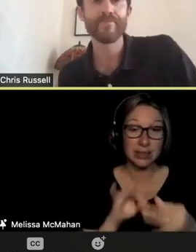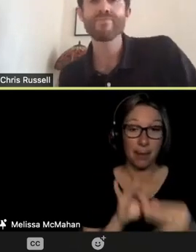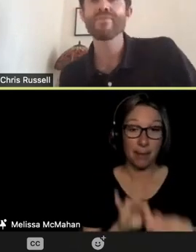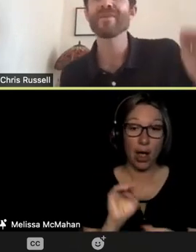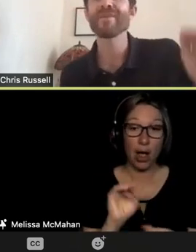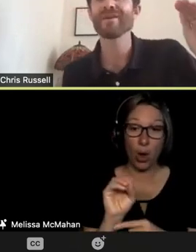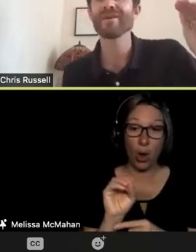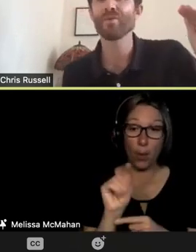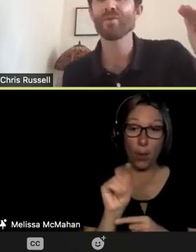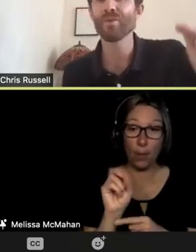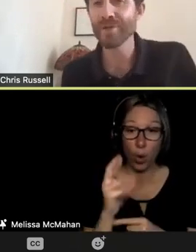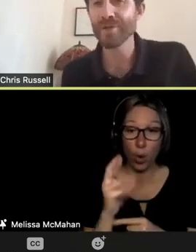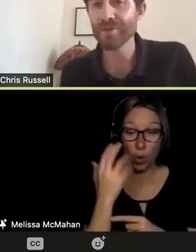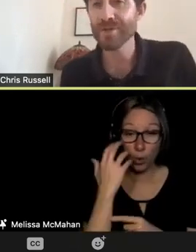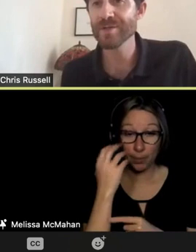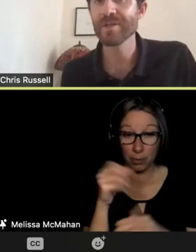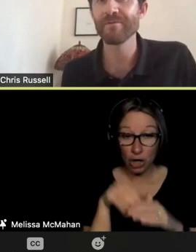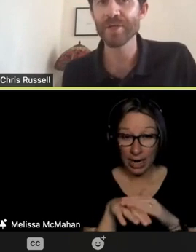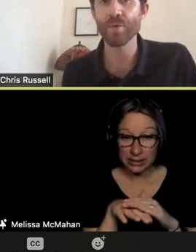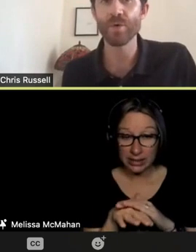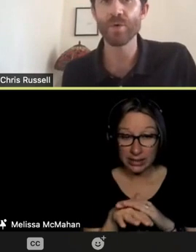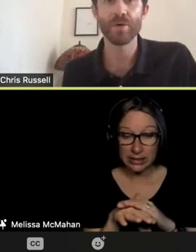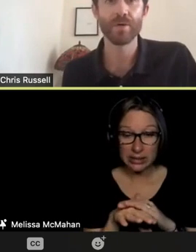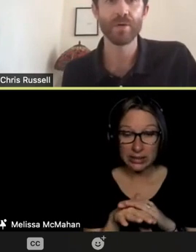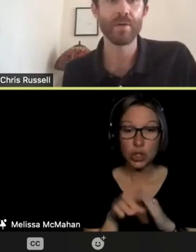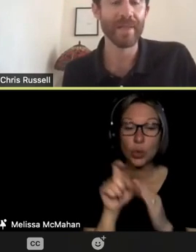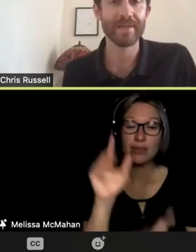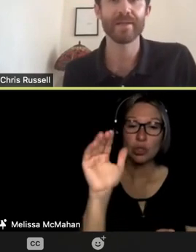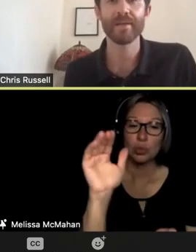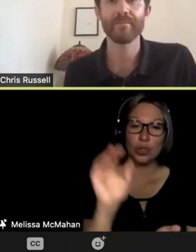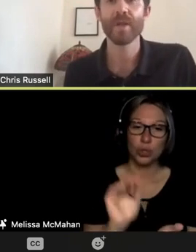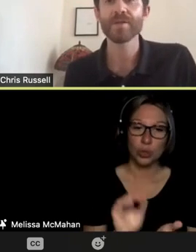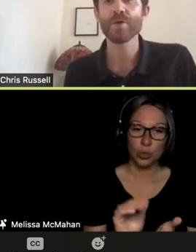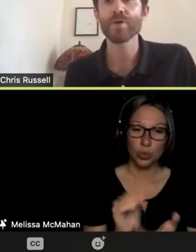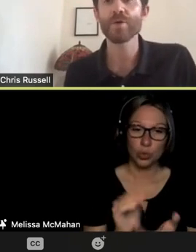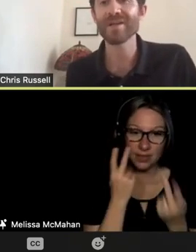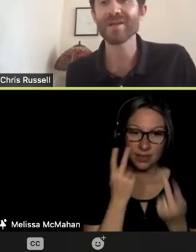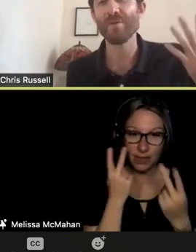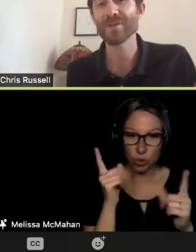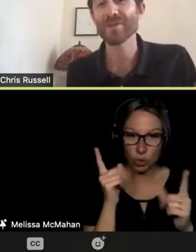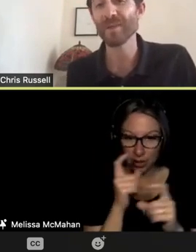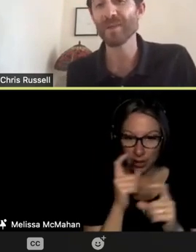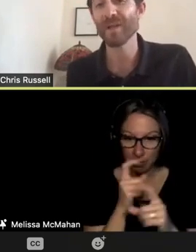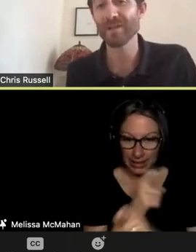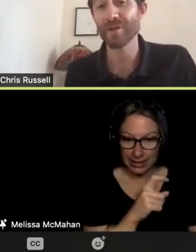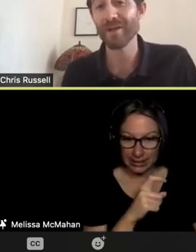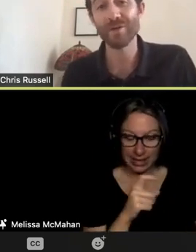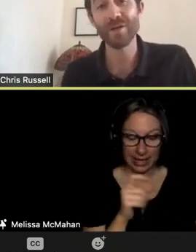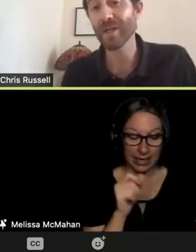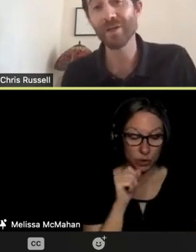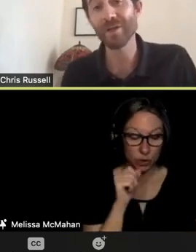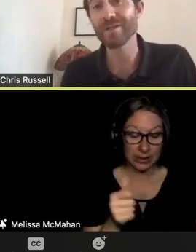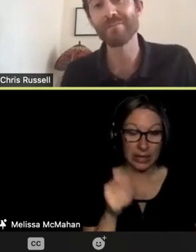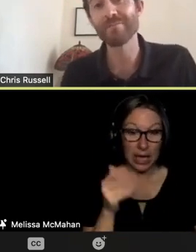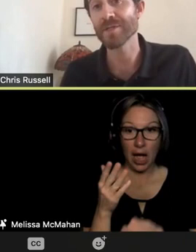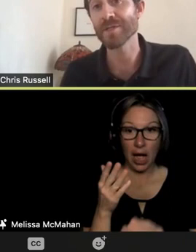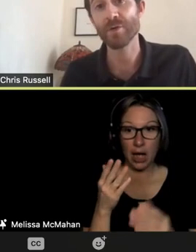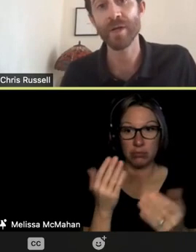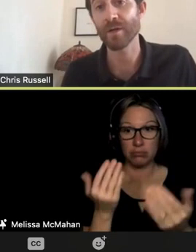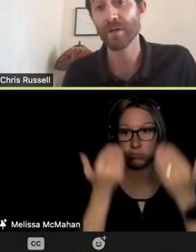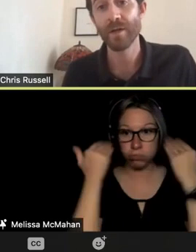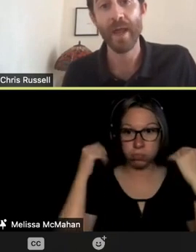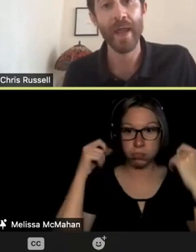access, then reduce the visual complexity so that it doesn't overstimulate the child. You could literally just